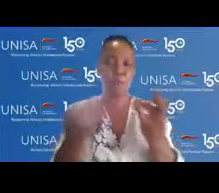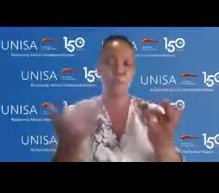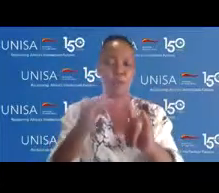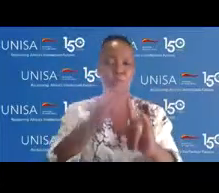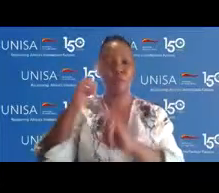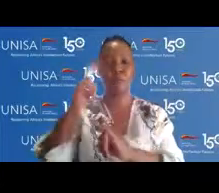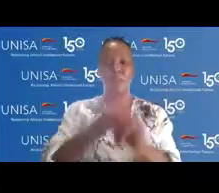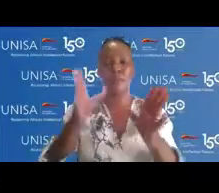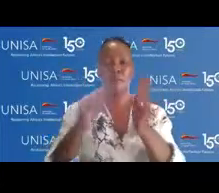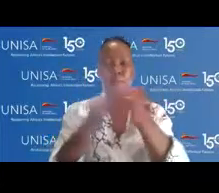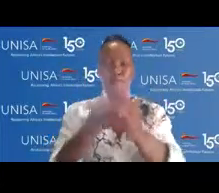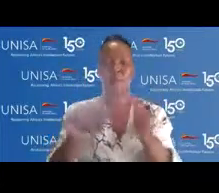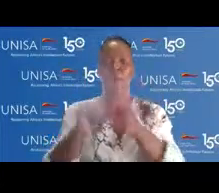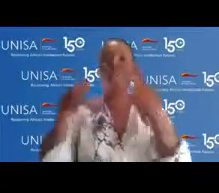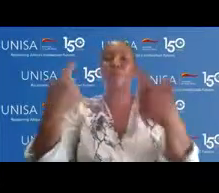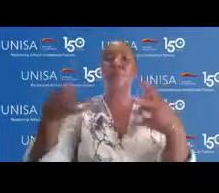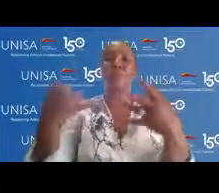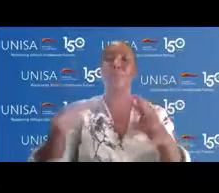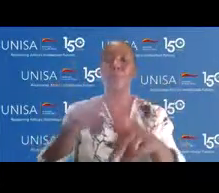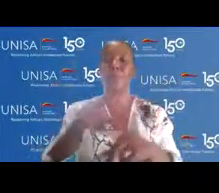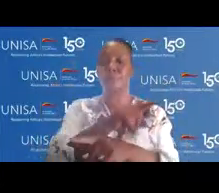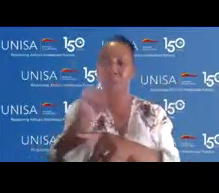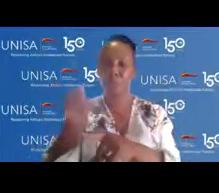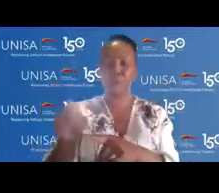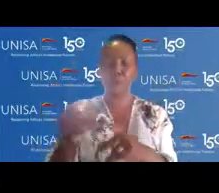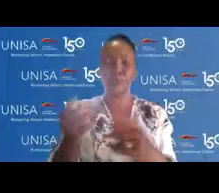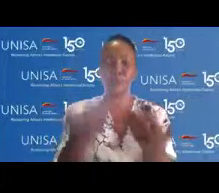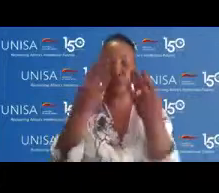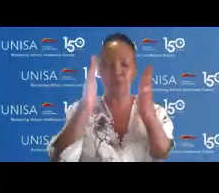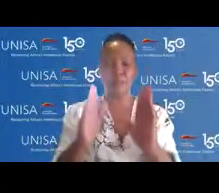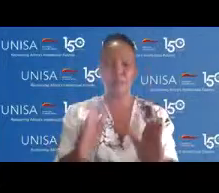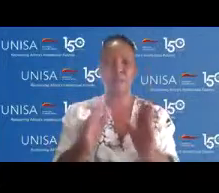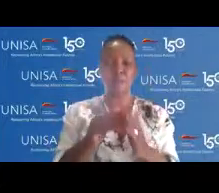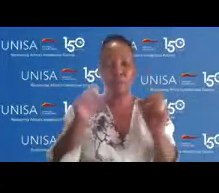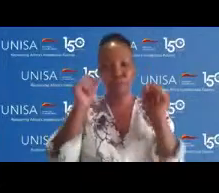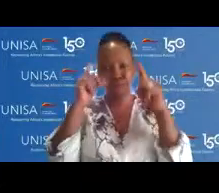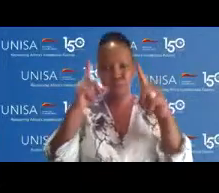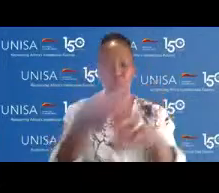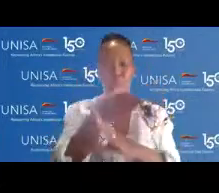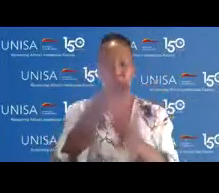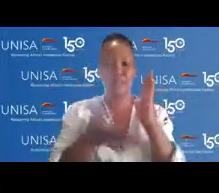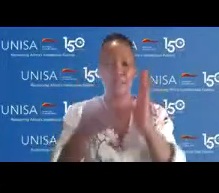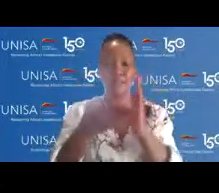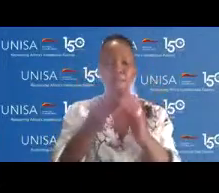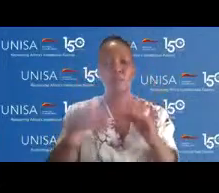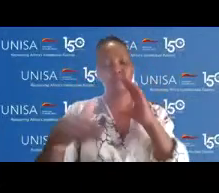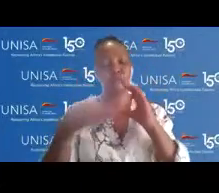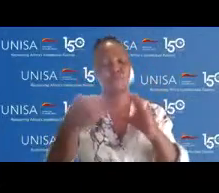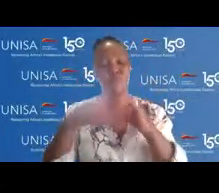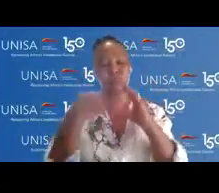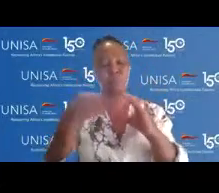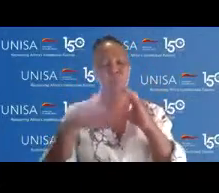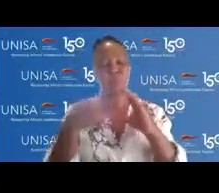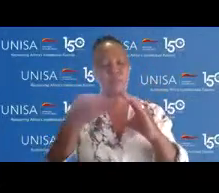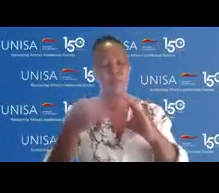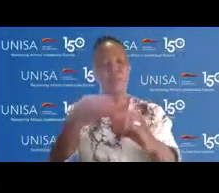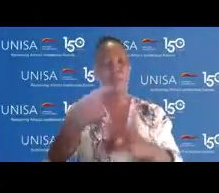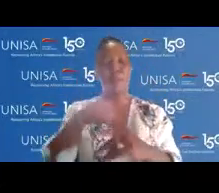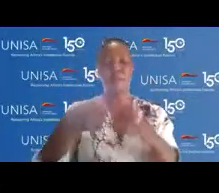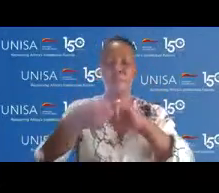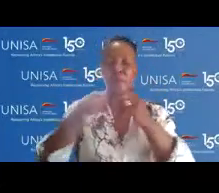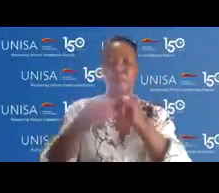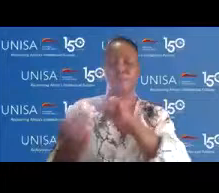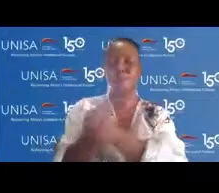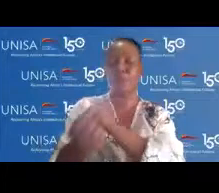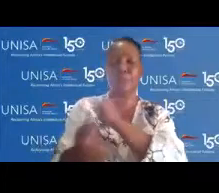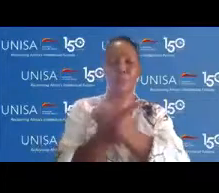quite important that you guys are aware of this, that you can email them if you've got any problems. And I think it's, as I